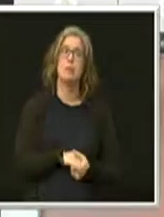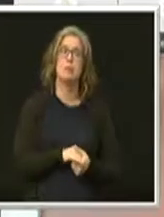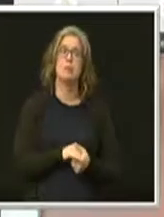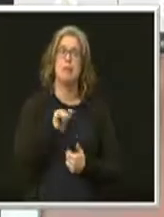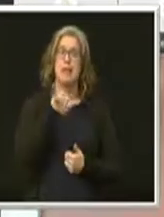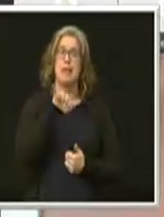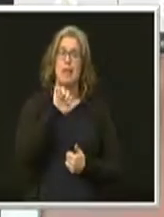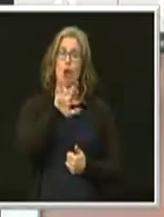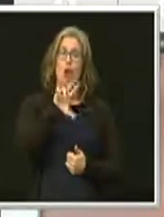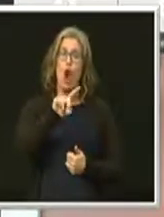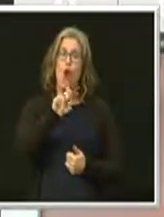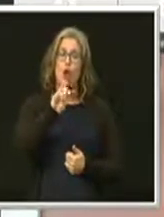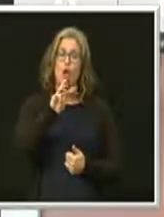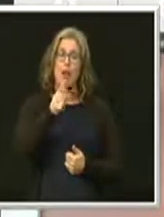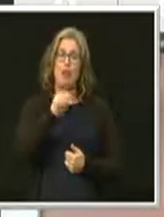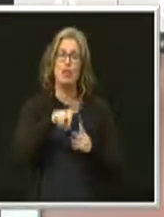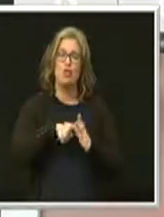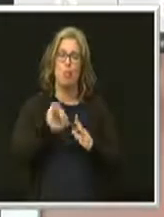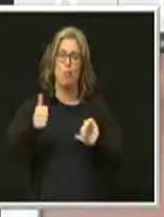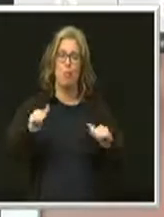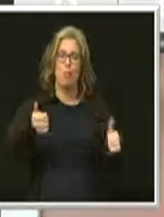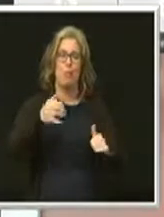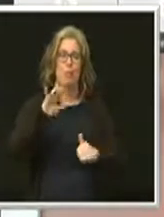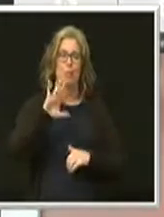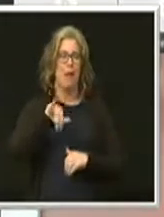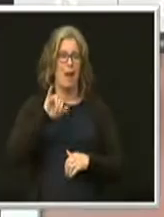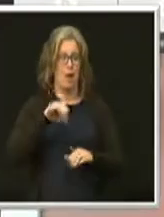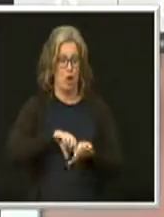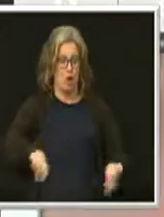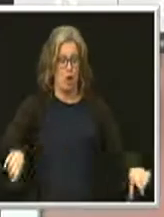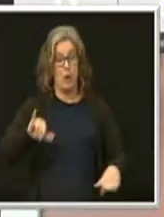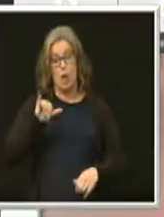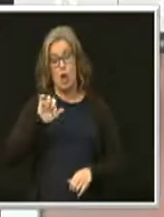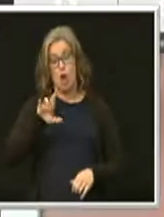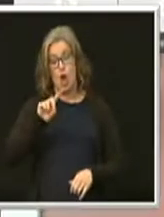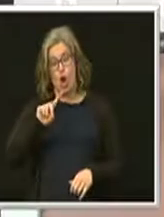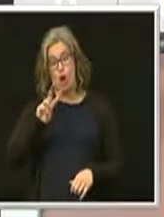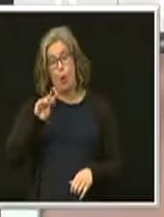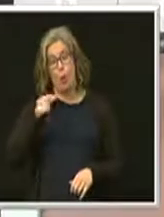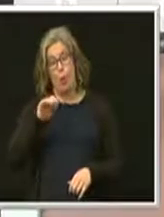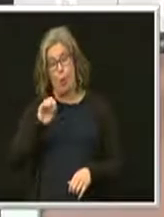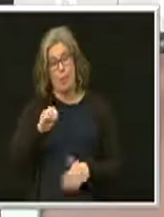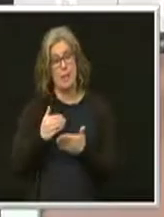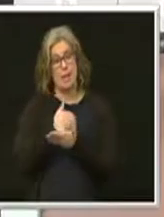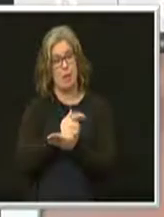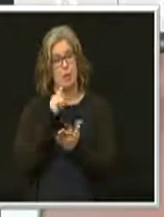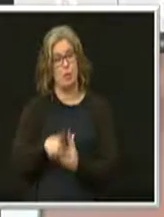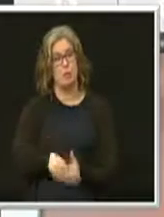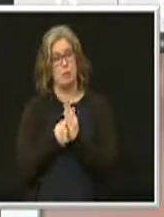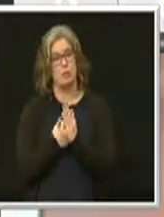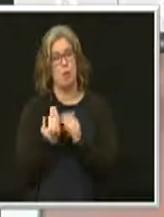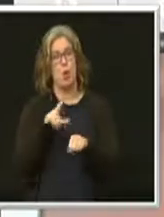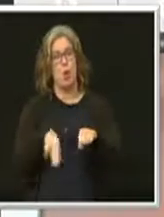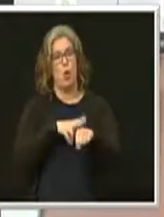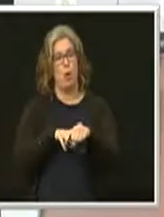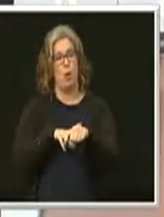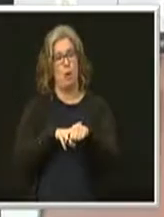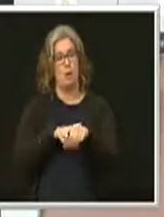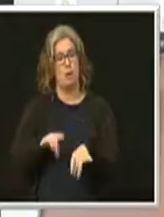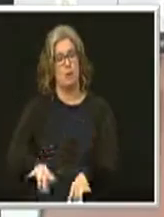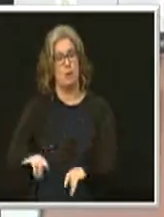yard waste that they've started setting out by the curb. So yard waste collection crews will resume normal curbside